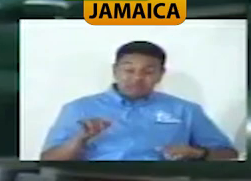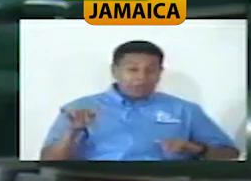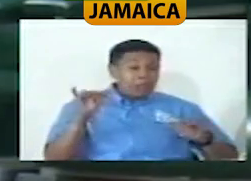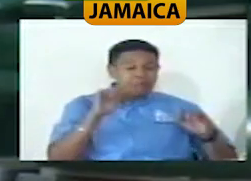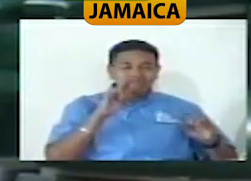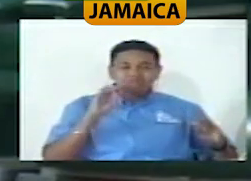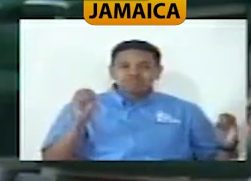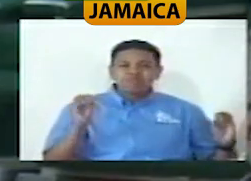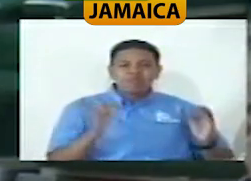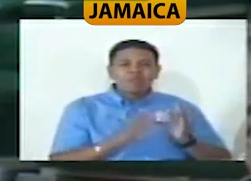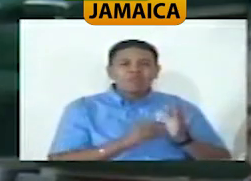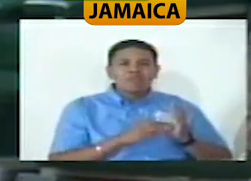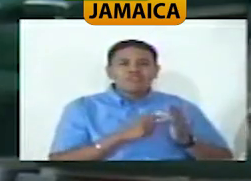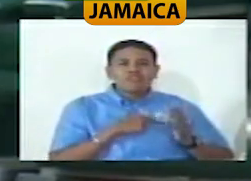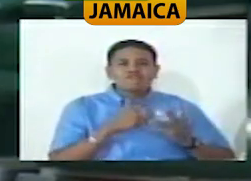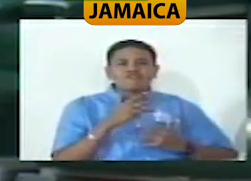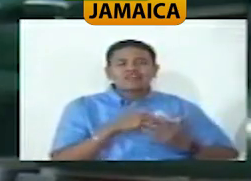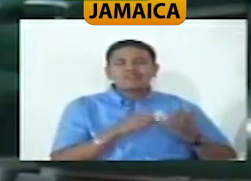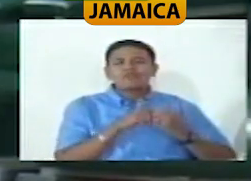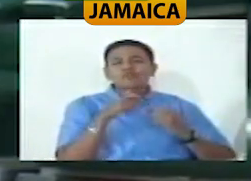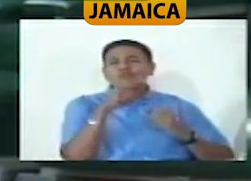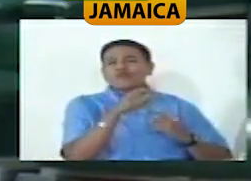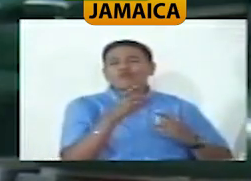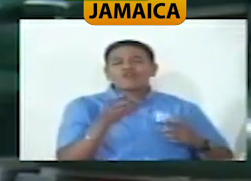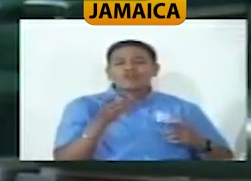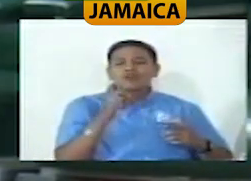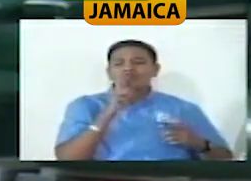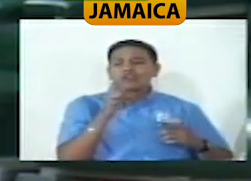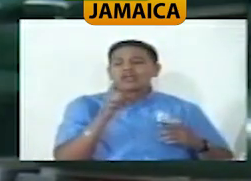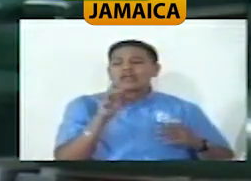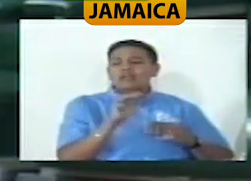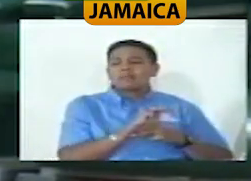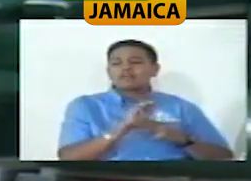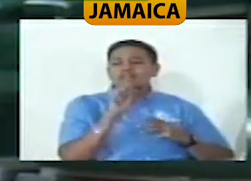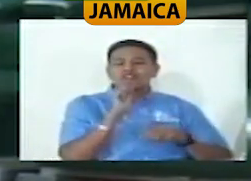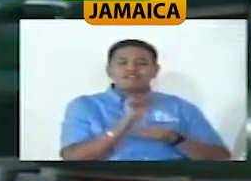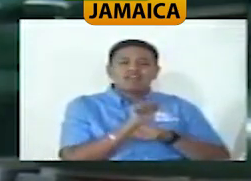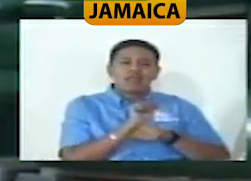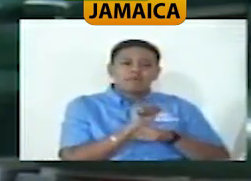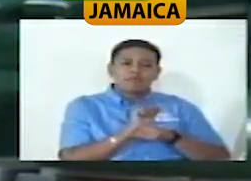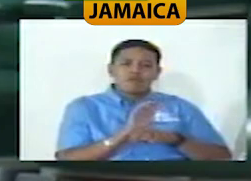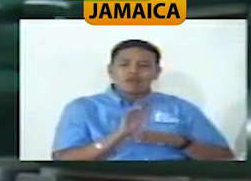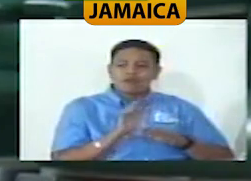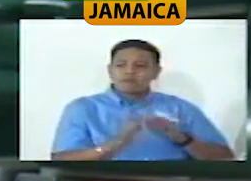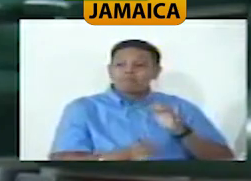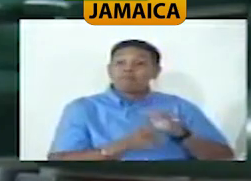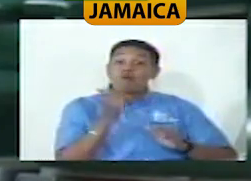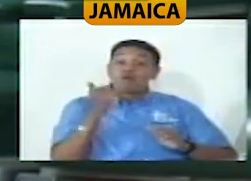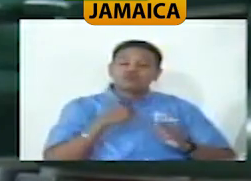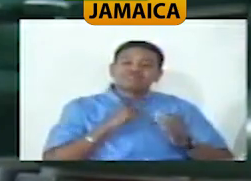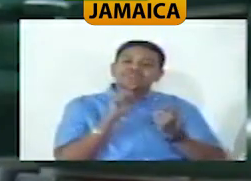have interfaced with her at the Ministry of Labor, mostly.